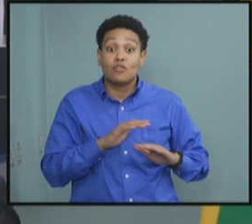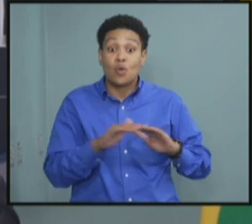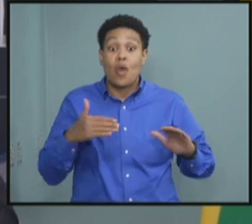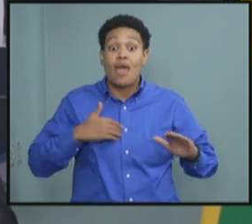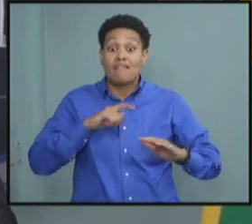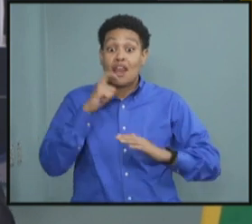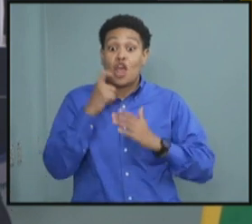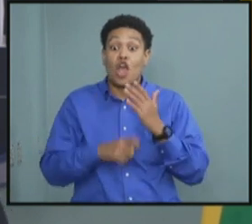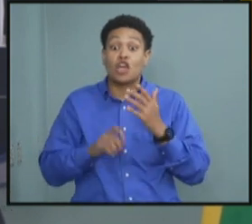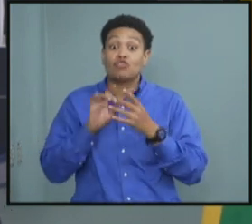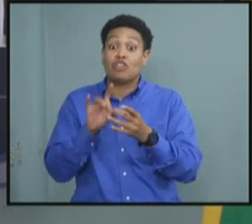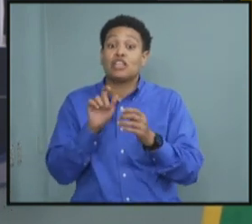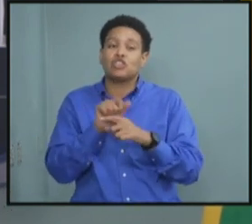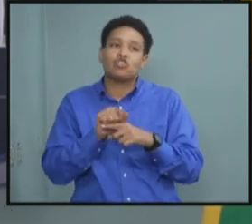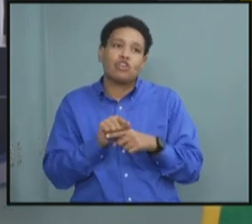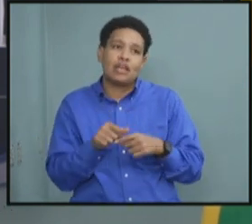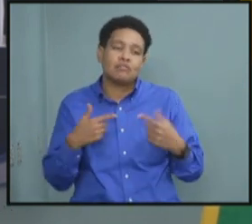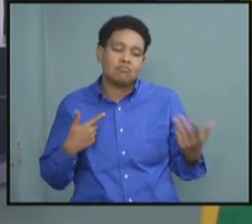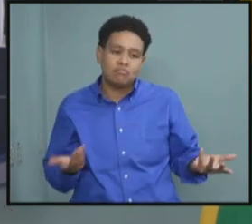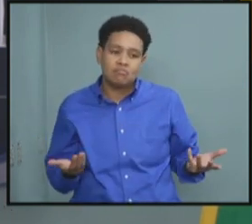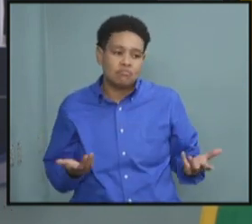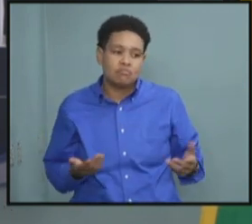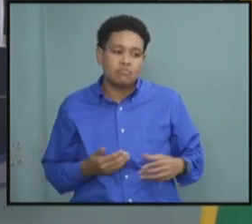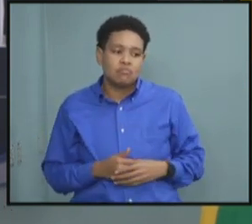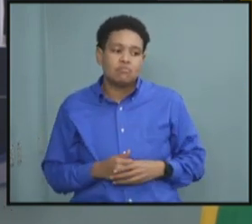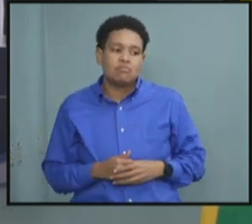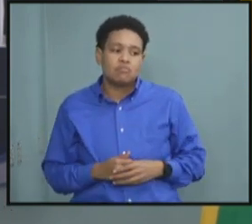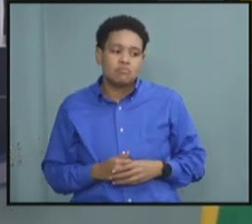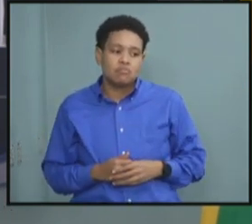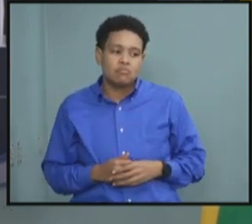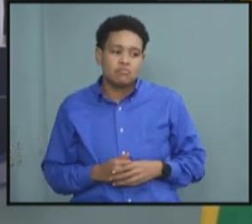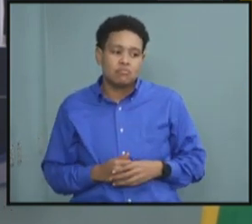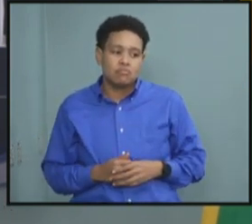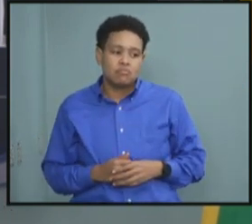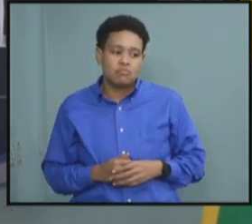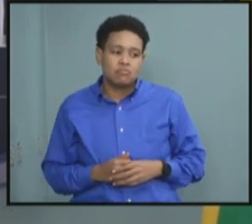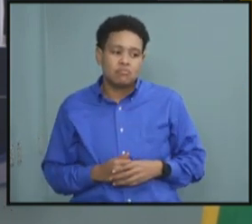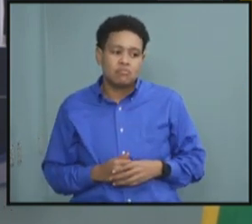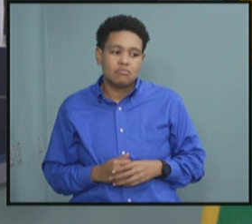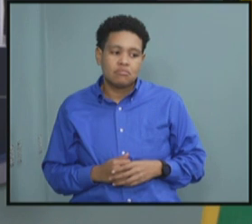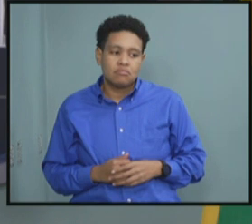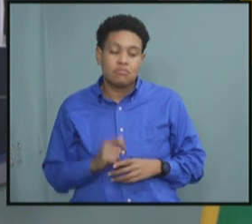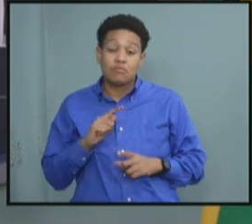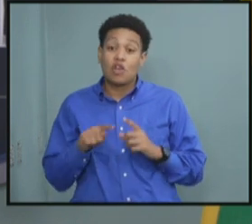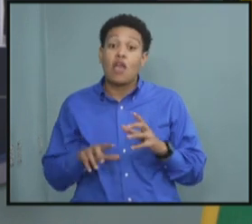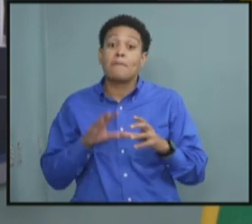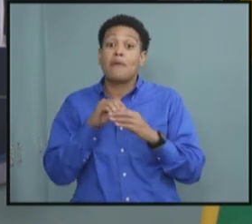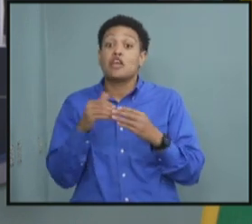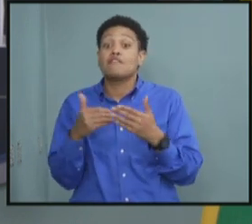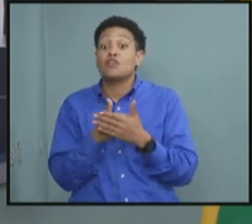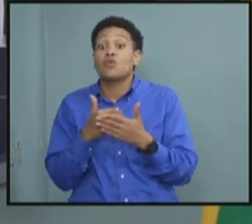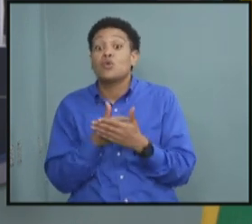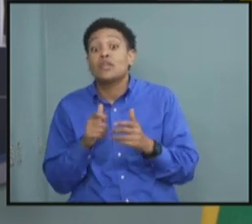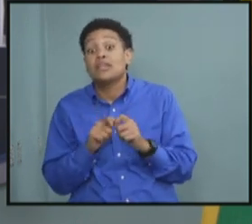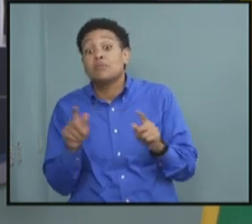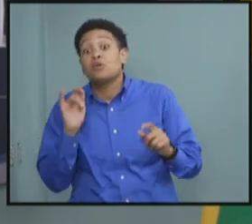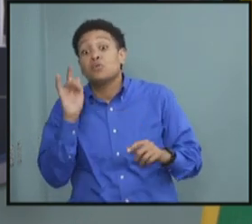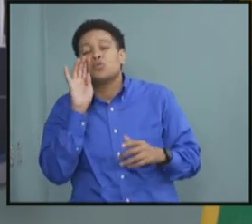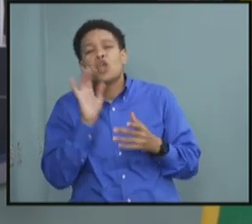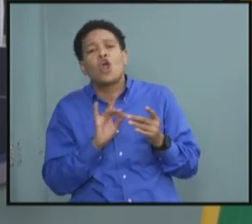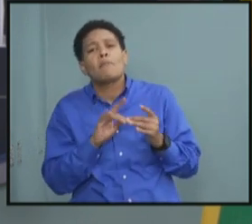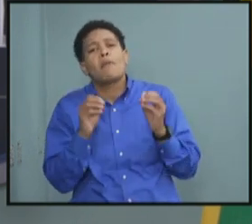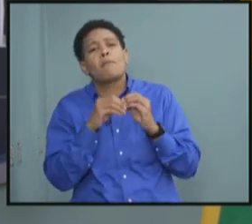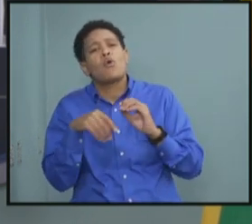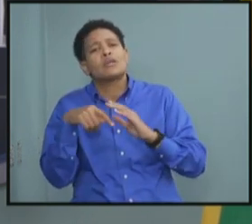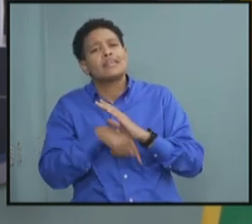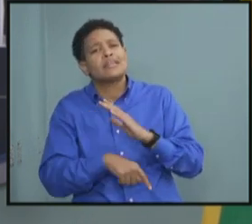any costs related to training, Prime Minister, but part of the new dispensation, which we'll comment on in more details